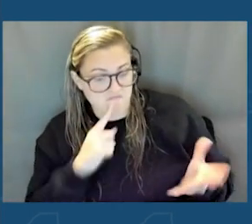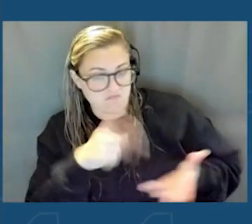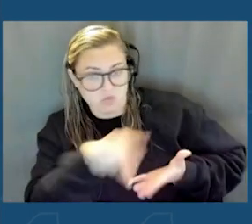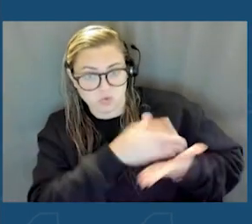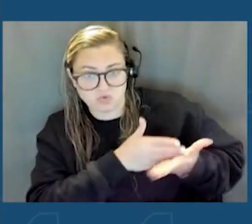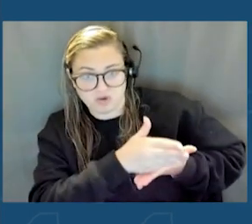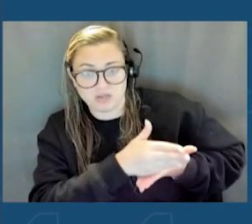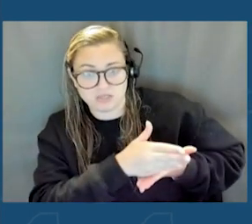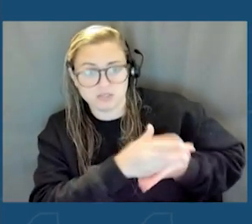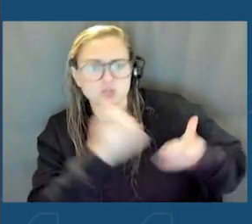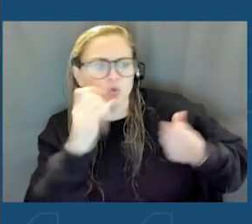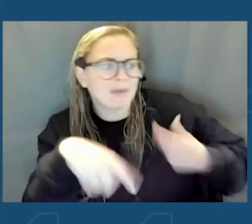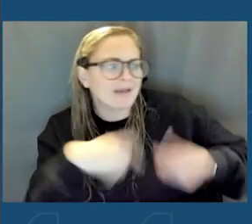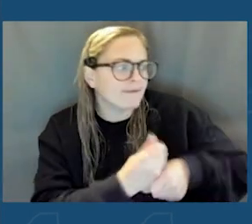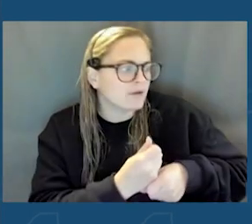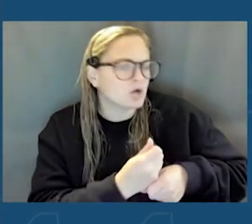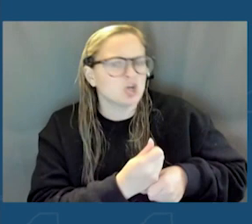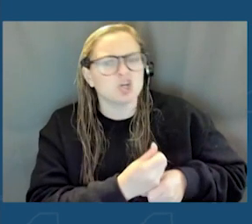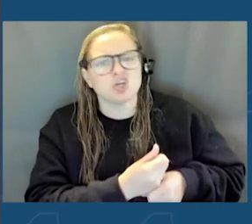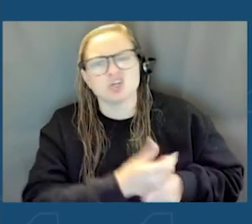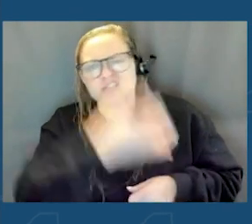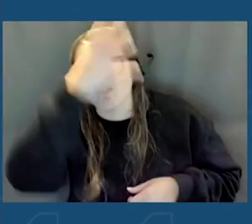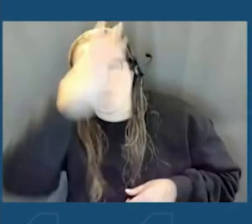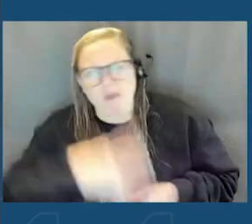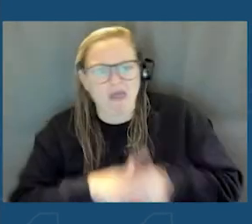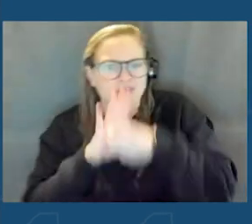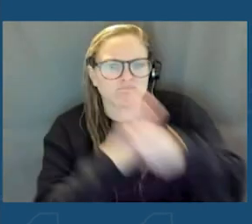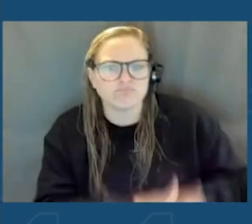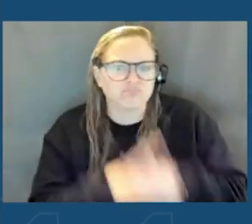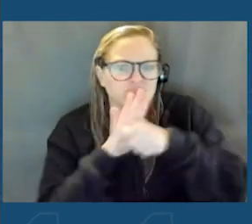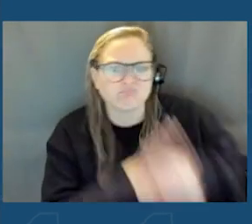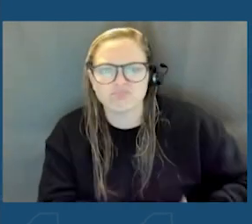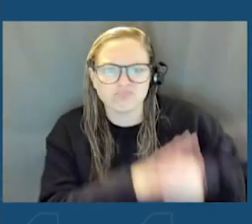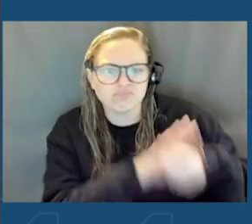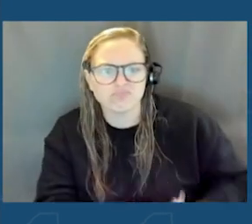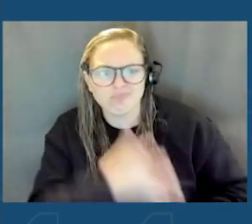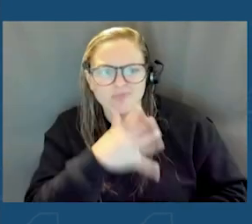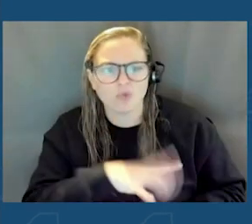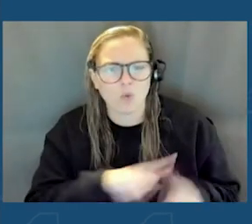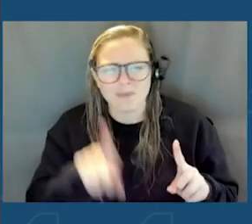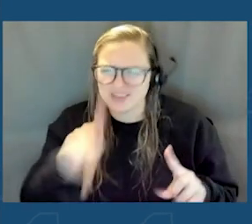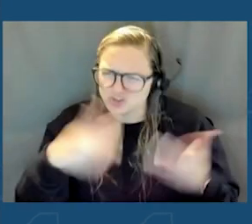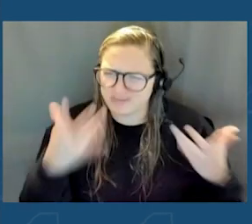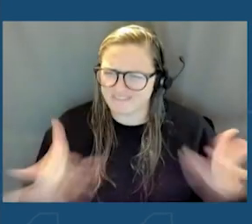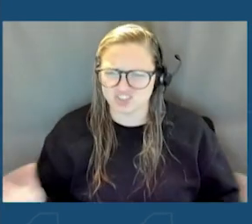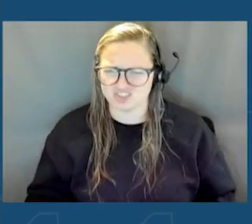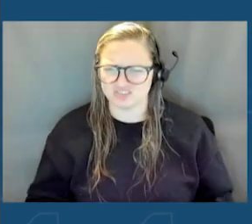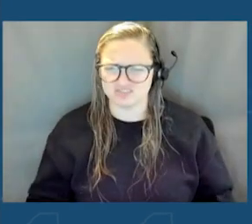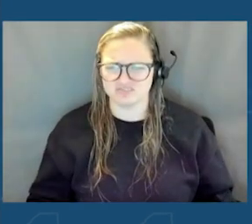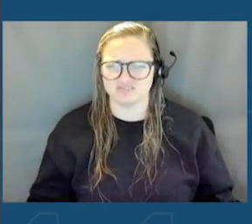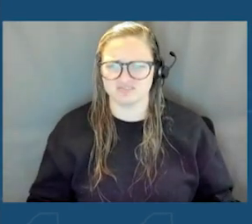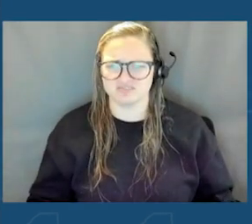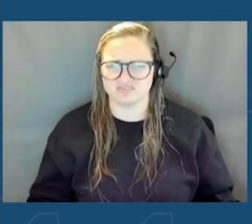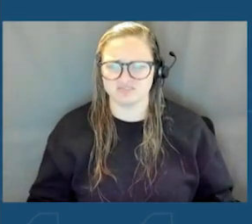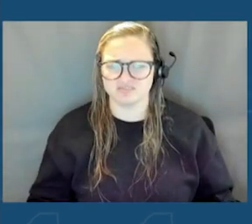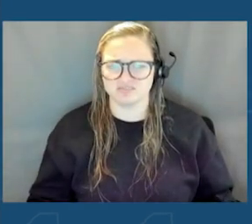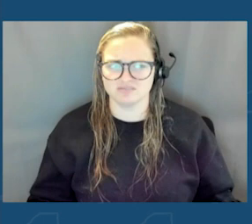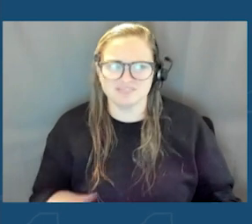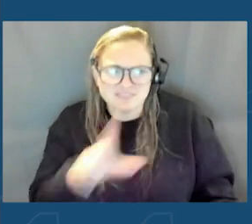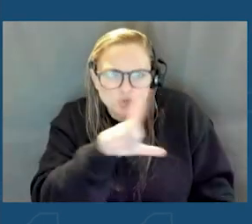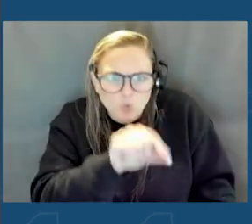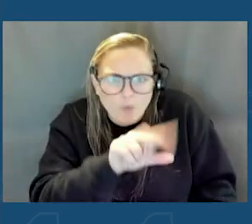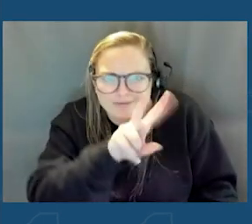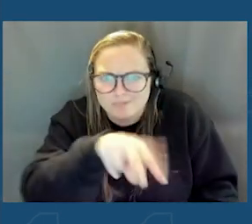centuries of misogyny and discrimination and domination, but they are all supposed to be over by now. This is